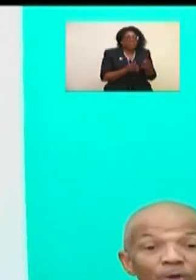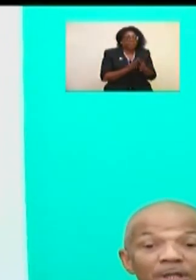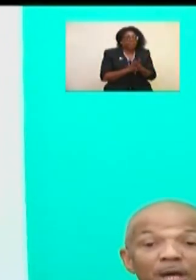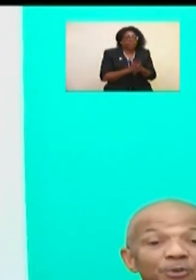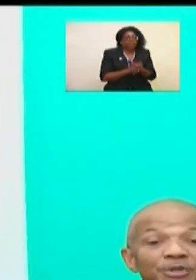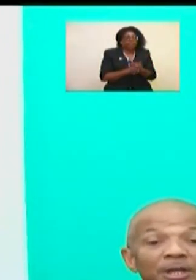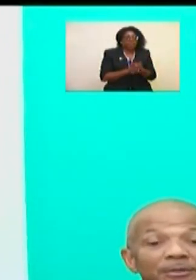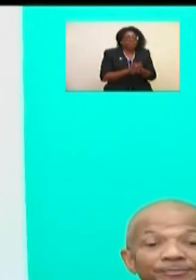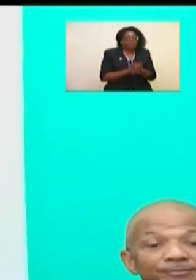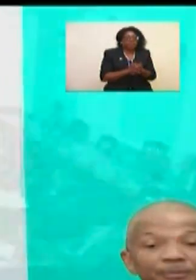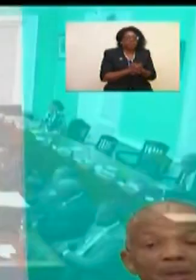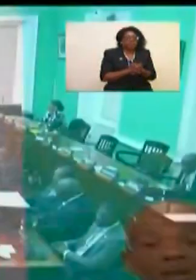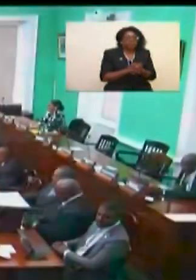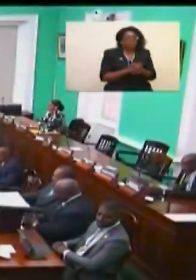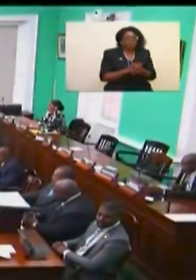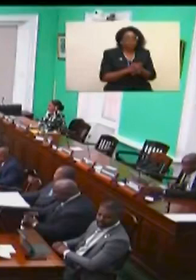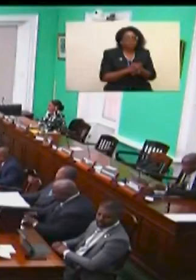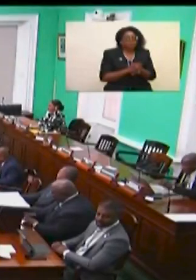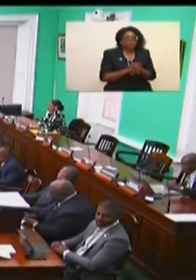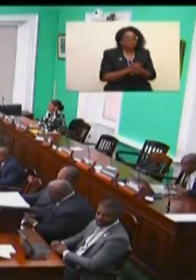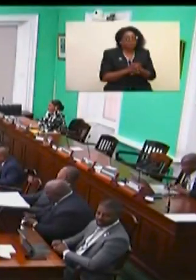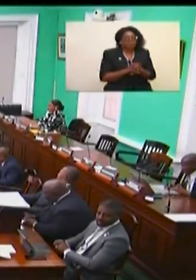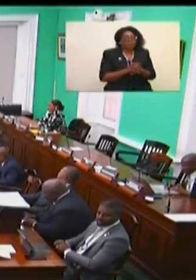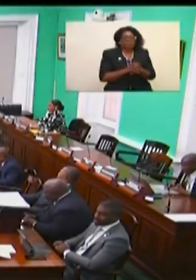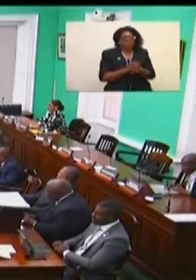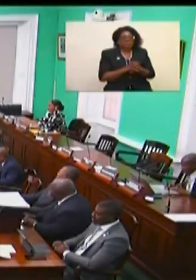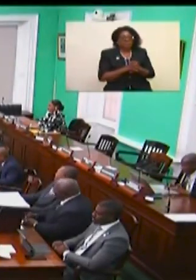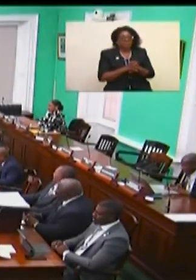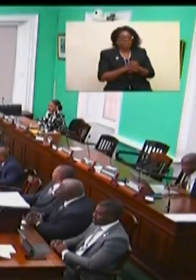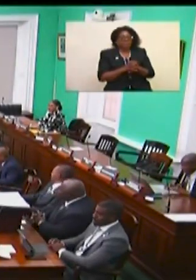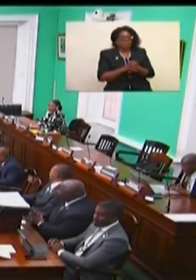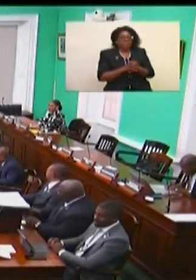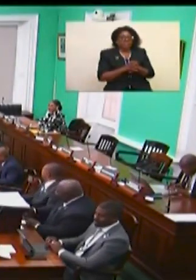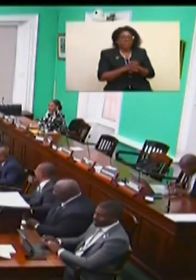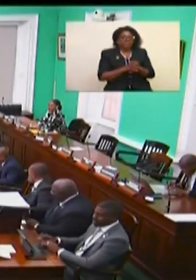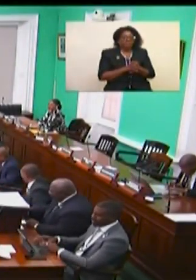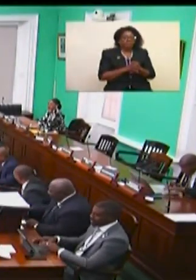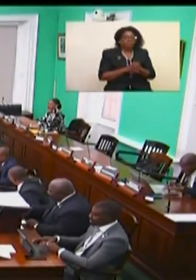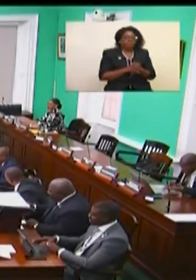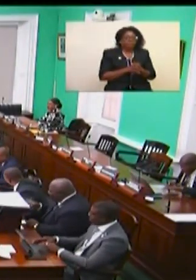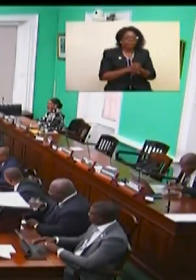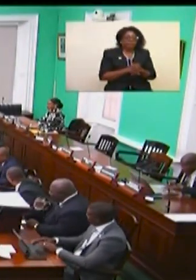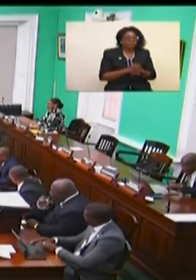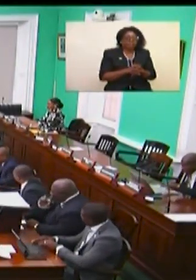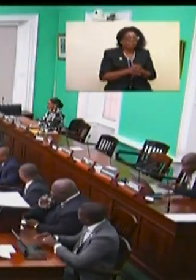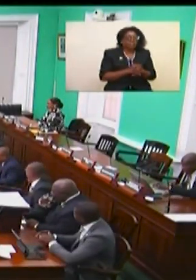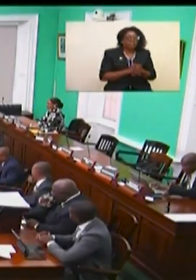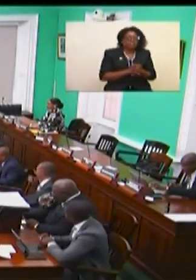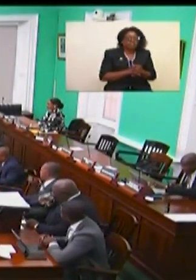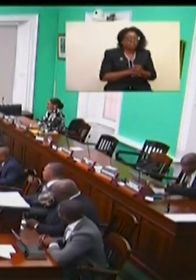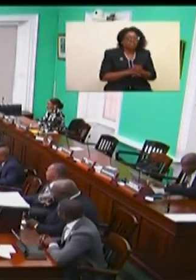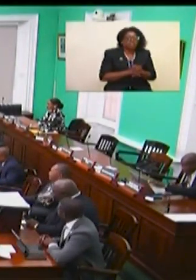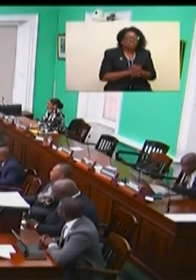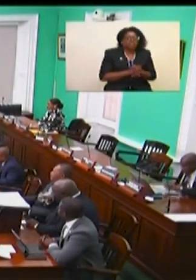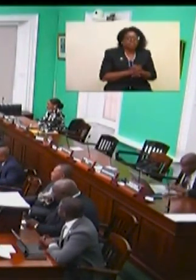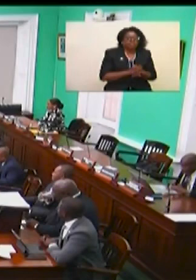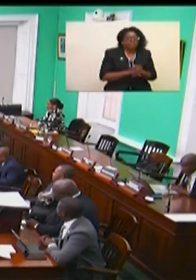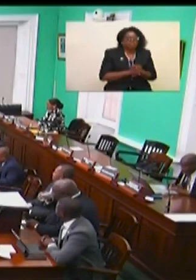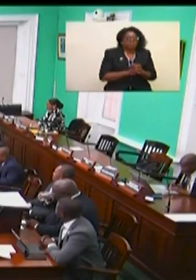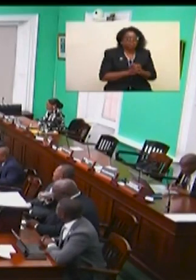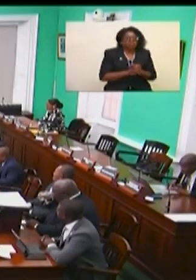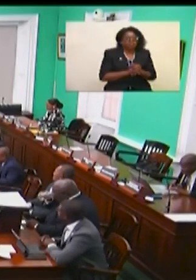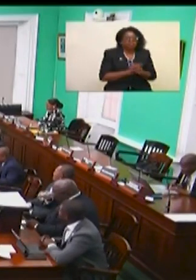don't have the time for that. Cut it out. Okay, Speaker. Okay, cut it out. Thanks, Sinans. You cut it